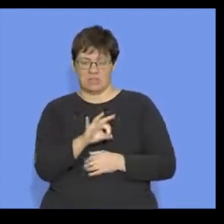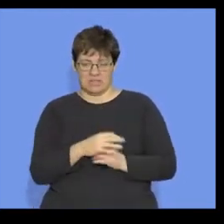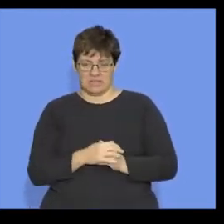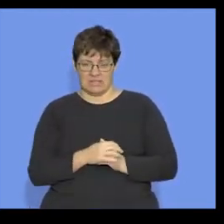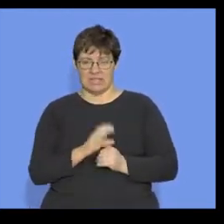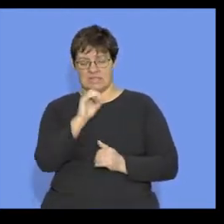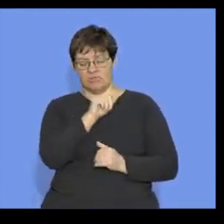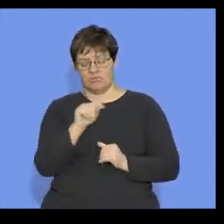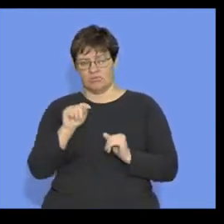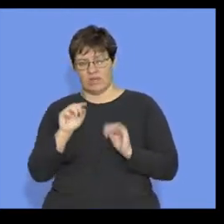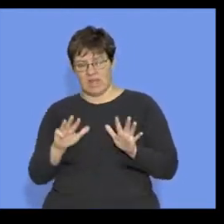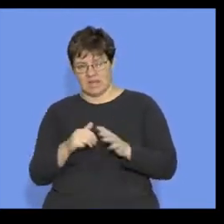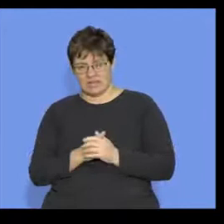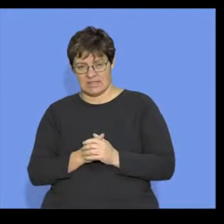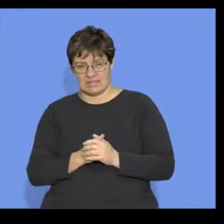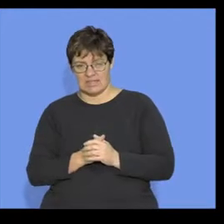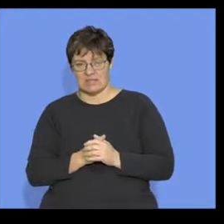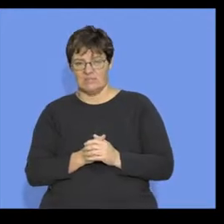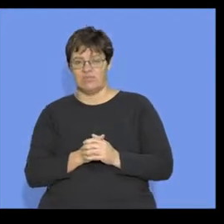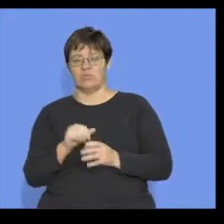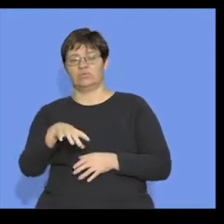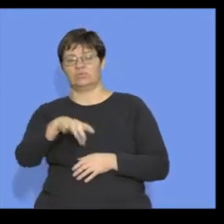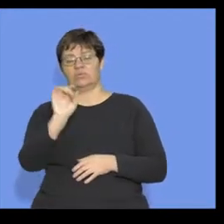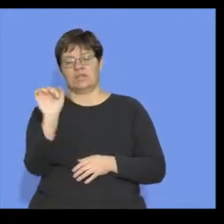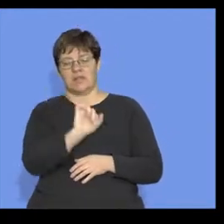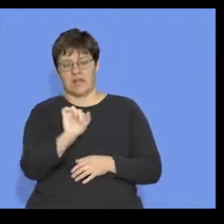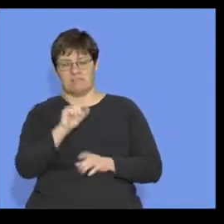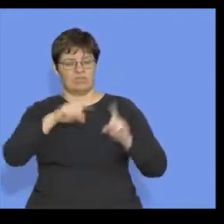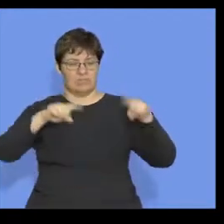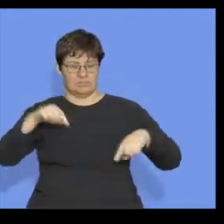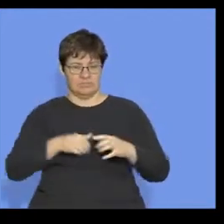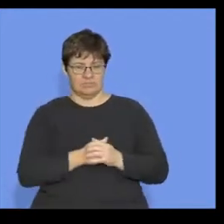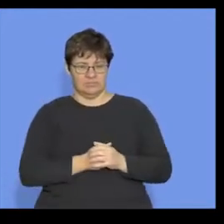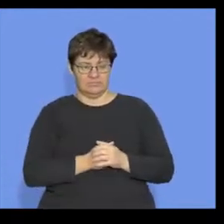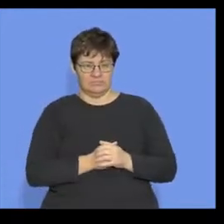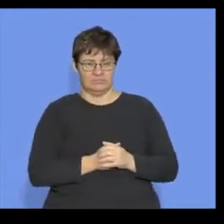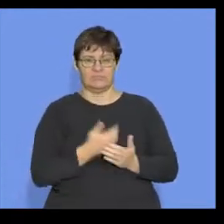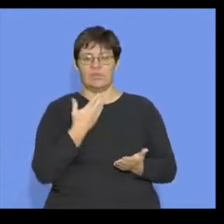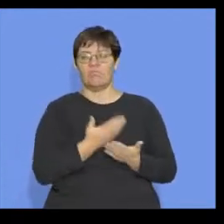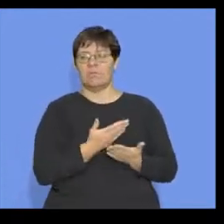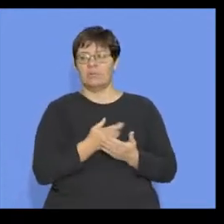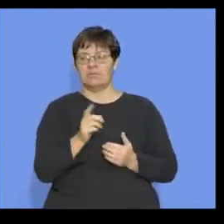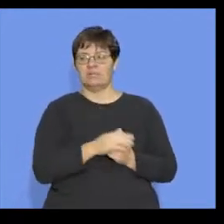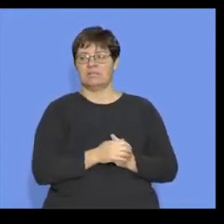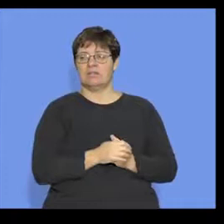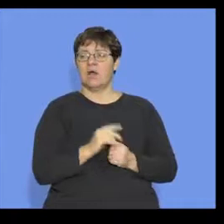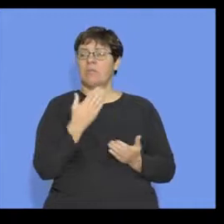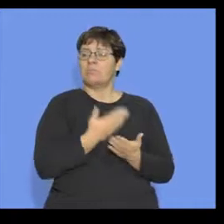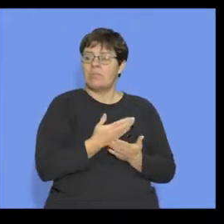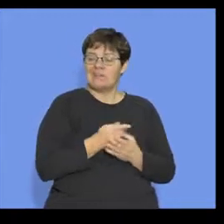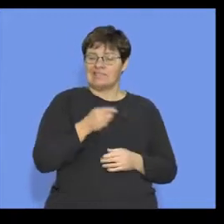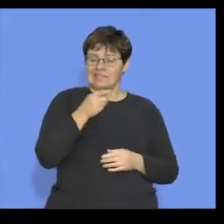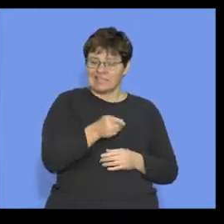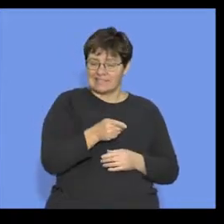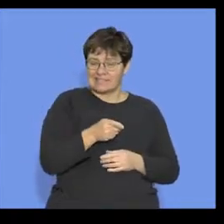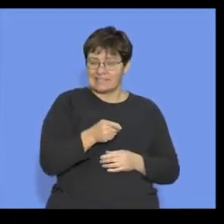3 digit, which is 0 to 9, for a chosen car at random. What is the probability? The question is, what is